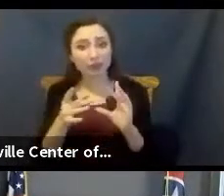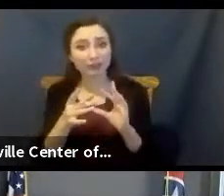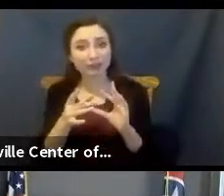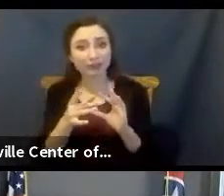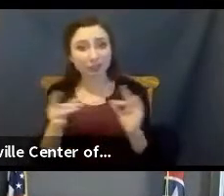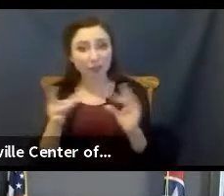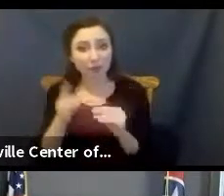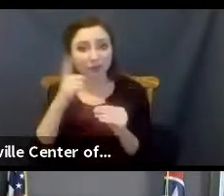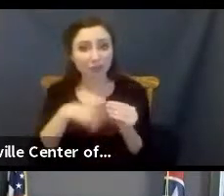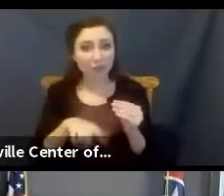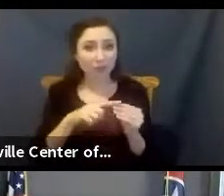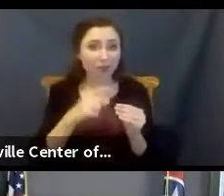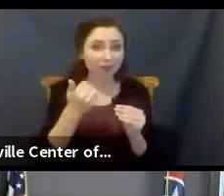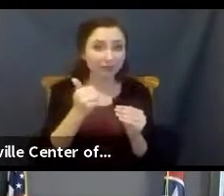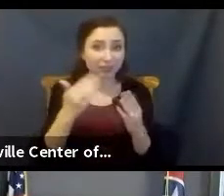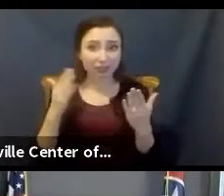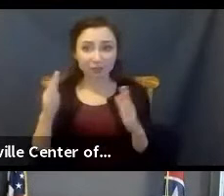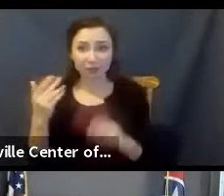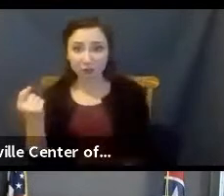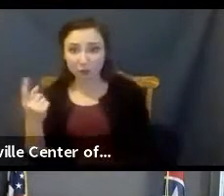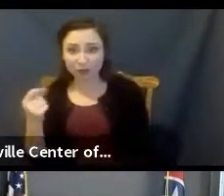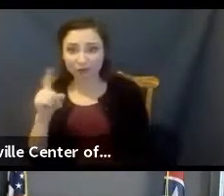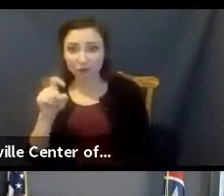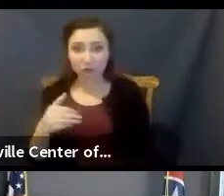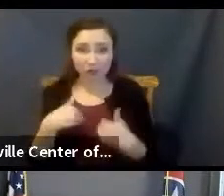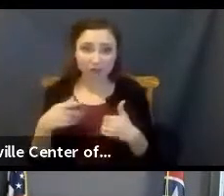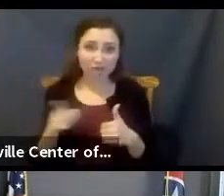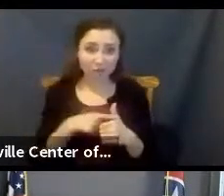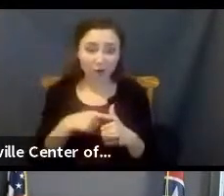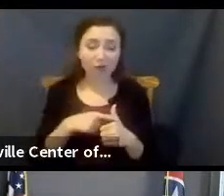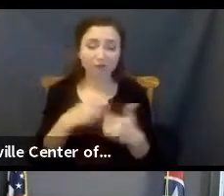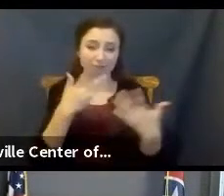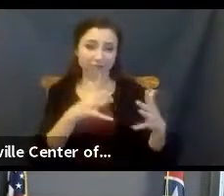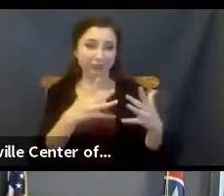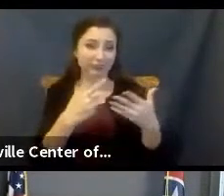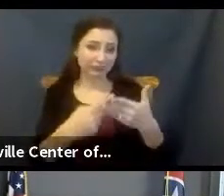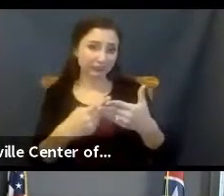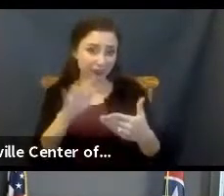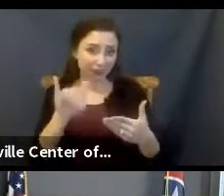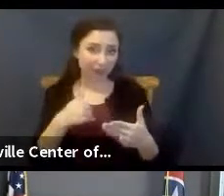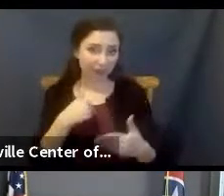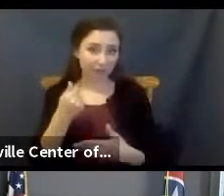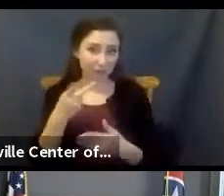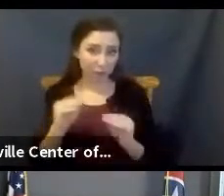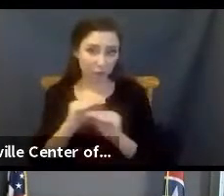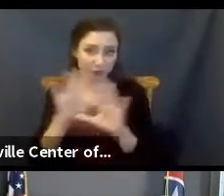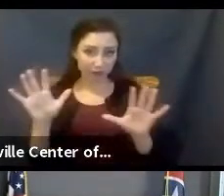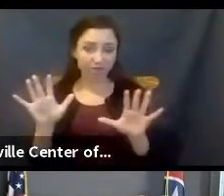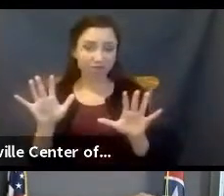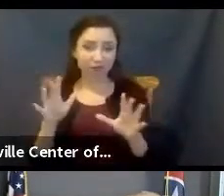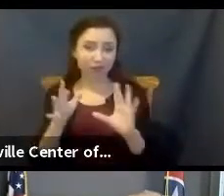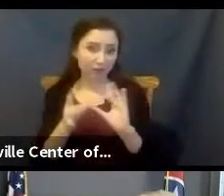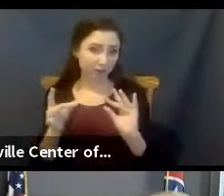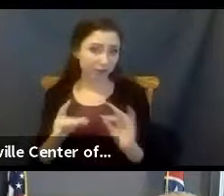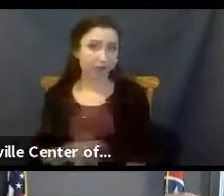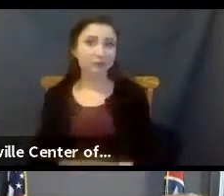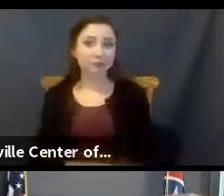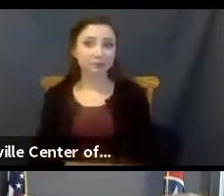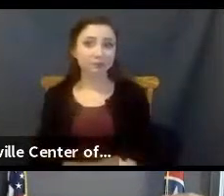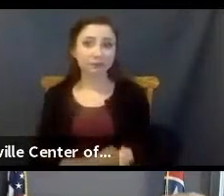versus 11 p.m., we should have those first. And then I have a couple of just clarifying comments.